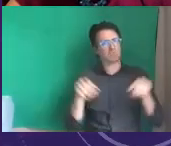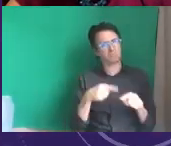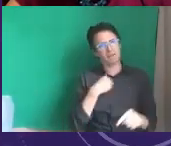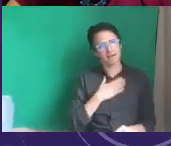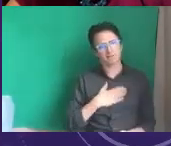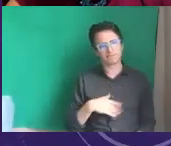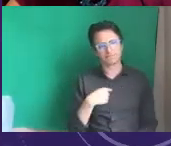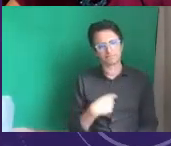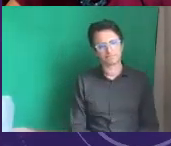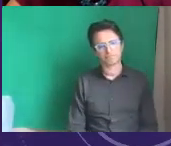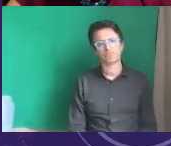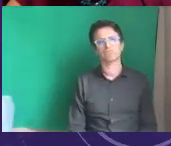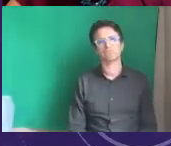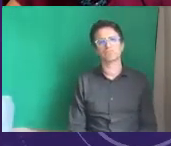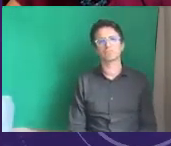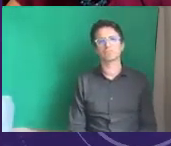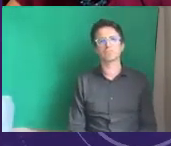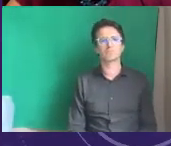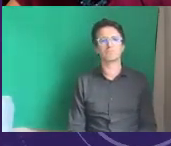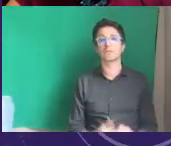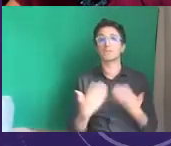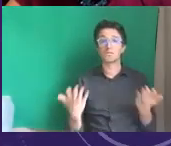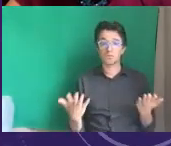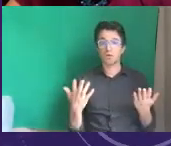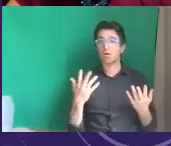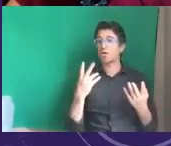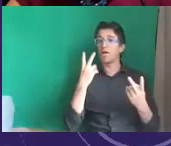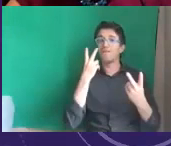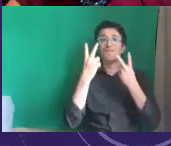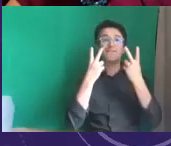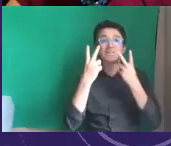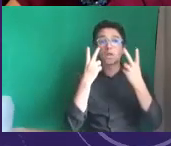Others like Facebook because it uses more clear language.